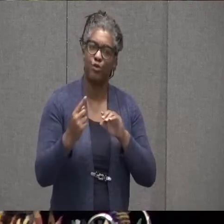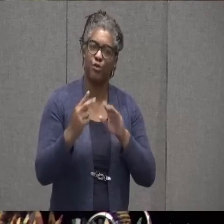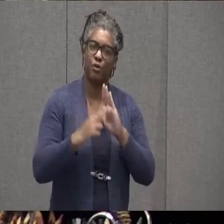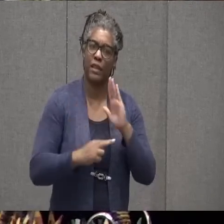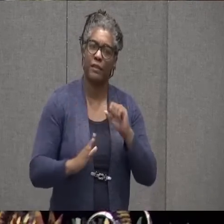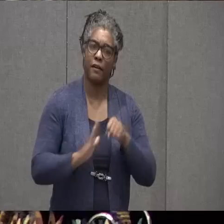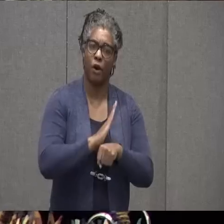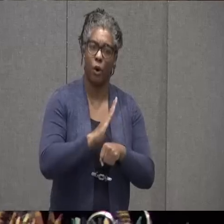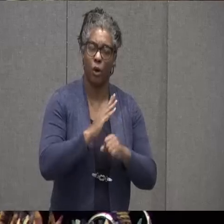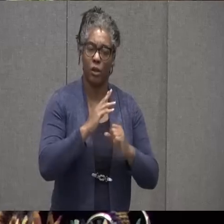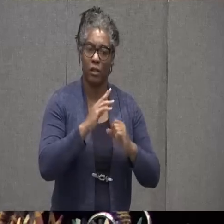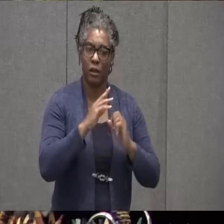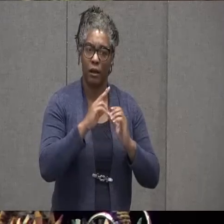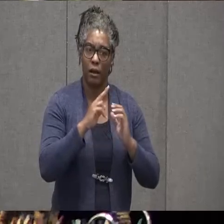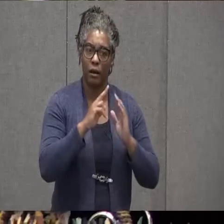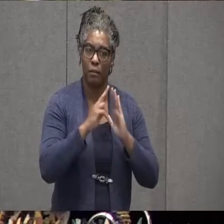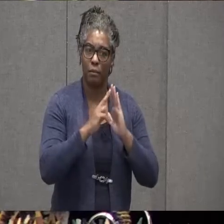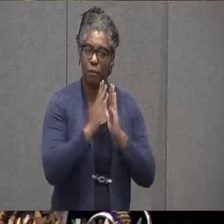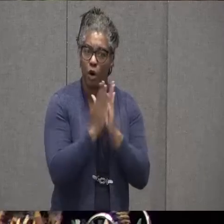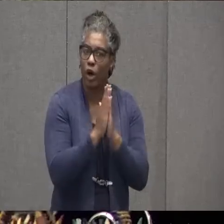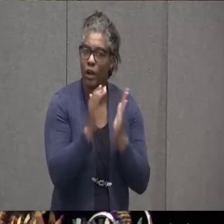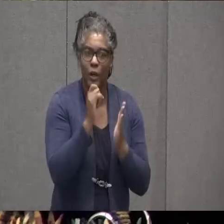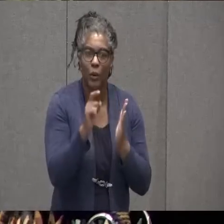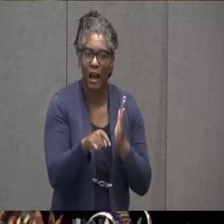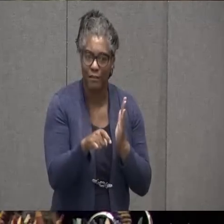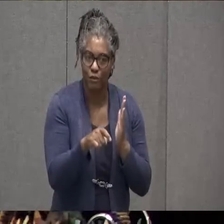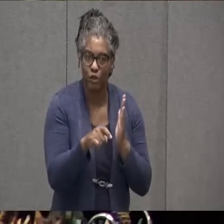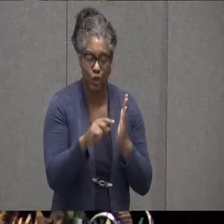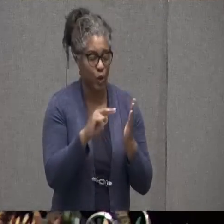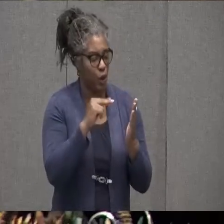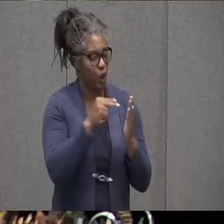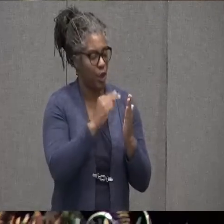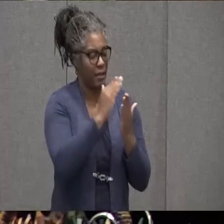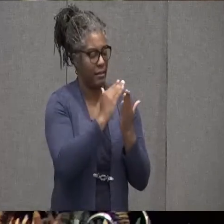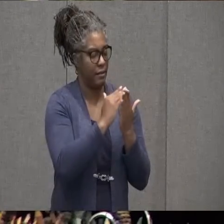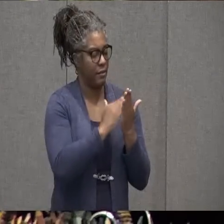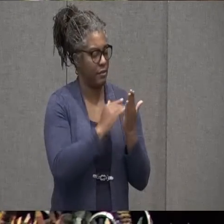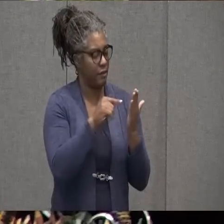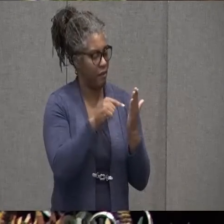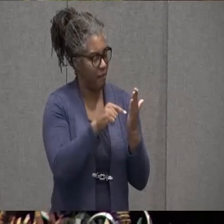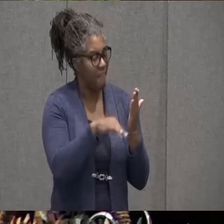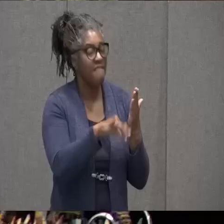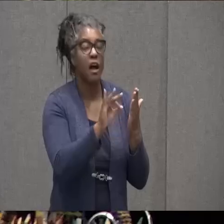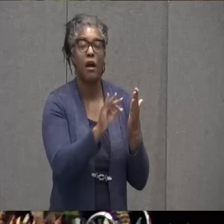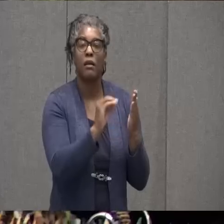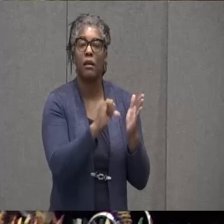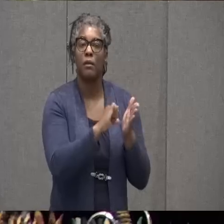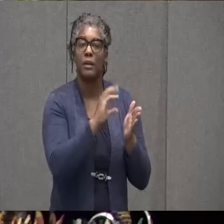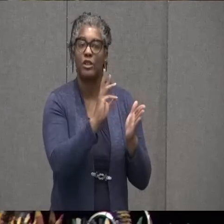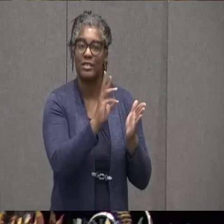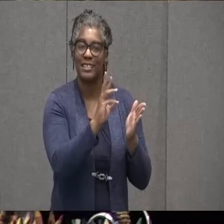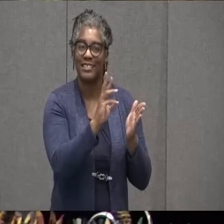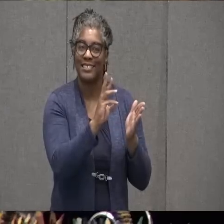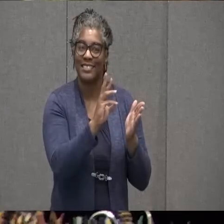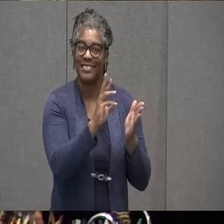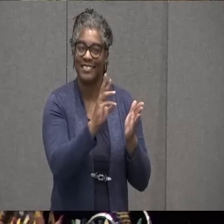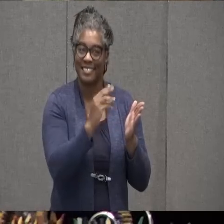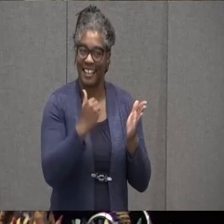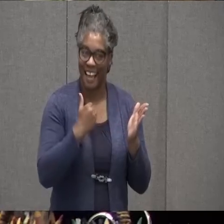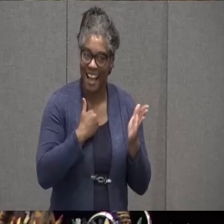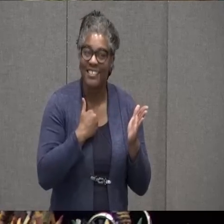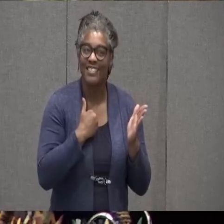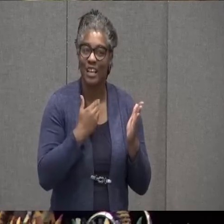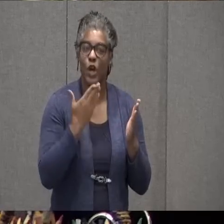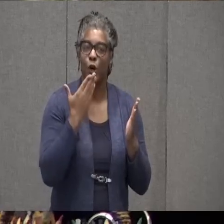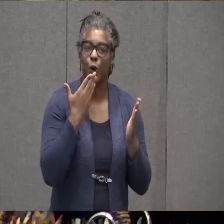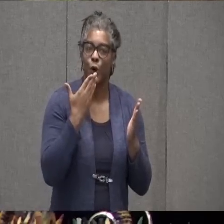chapter on goods and services and turn to page 6, and that is all the information around goods